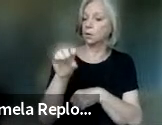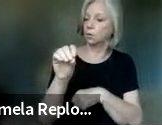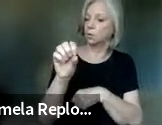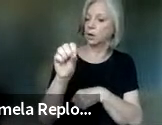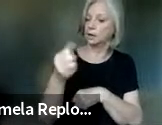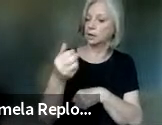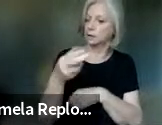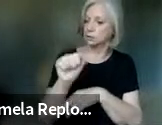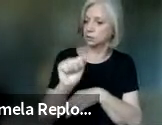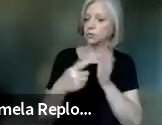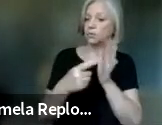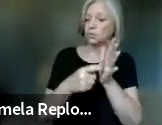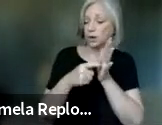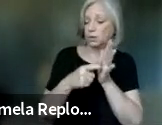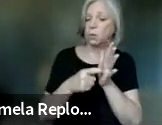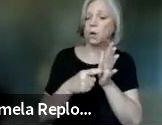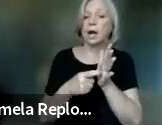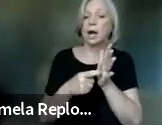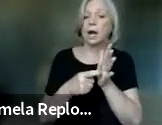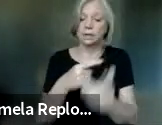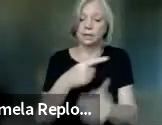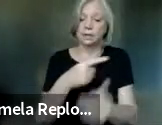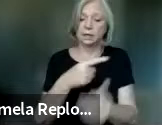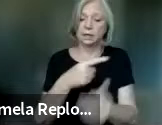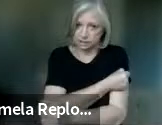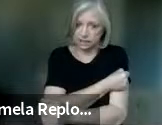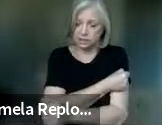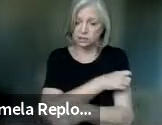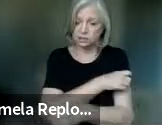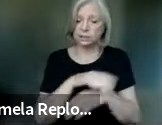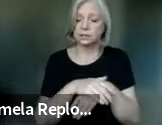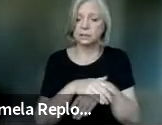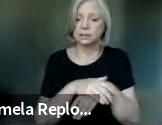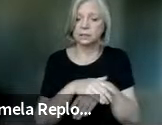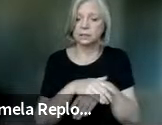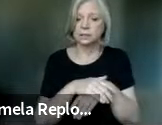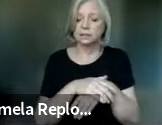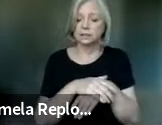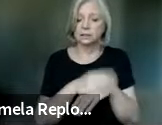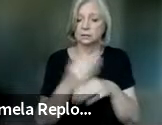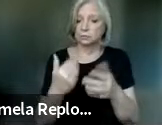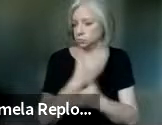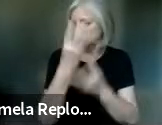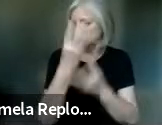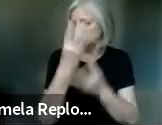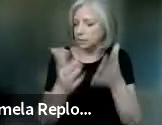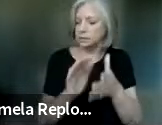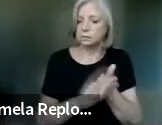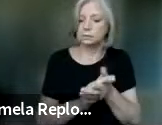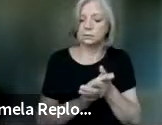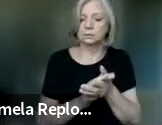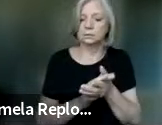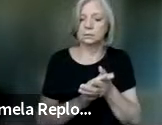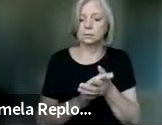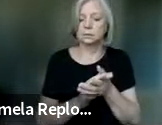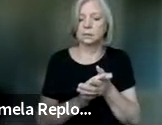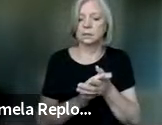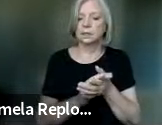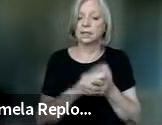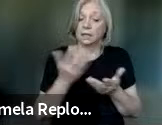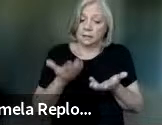with this latest update, and they provide in their